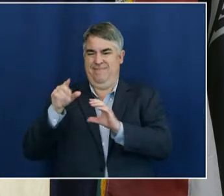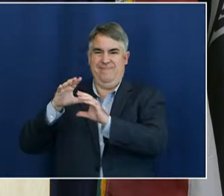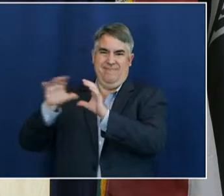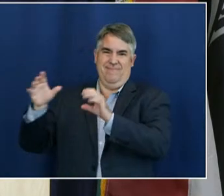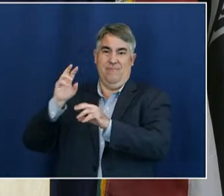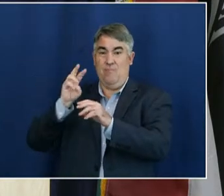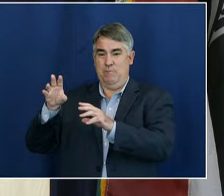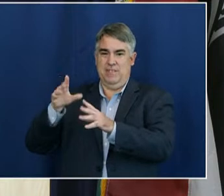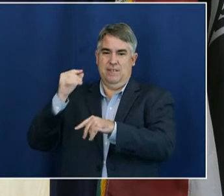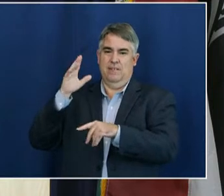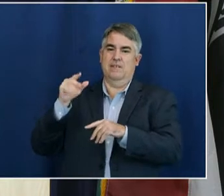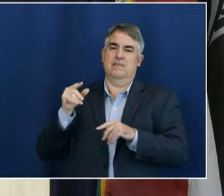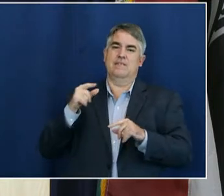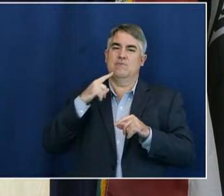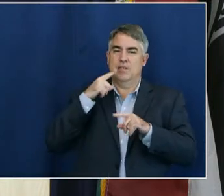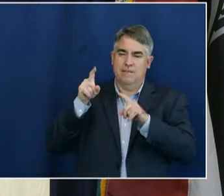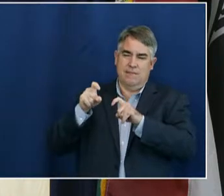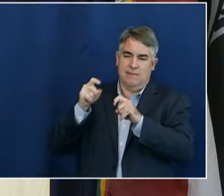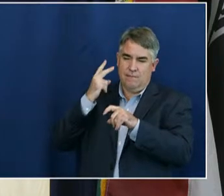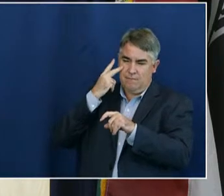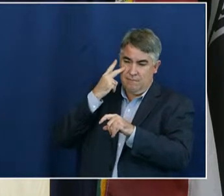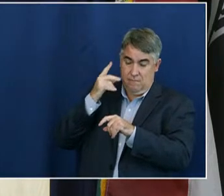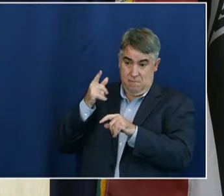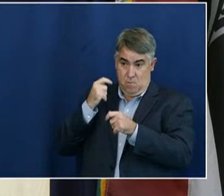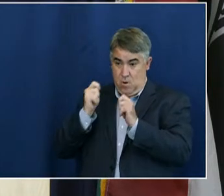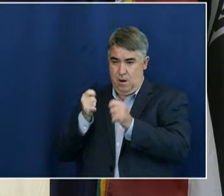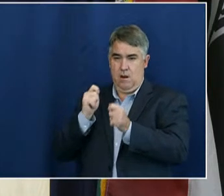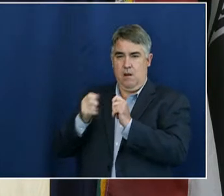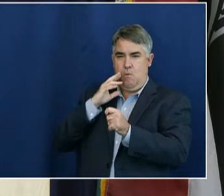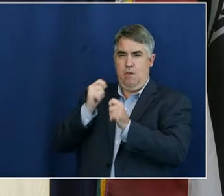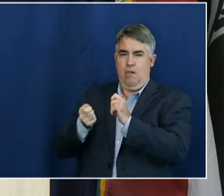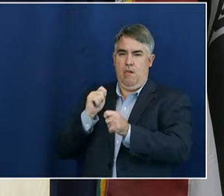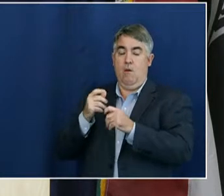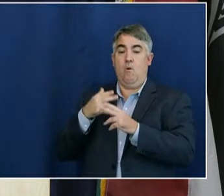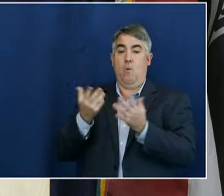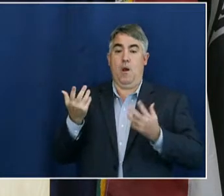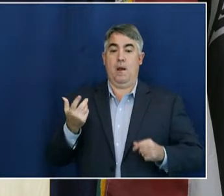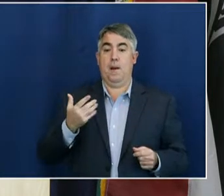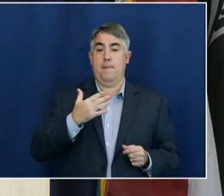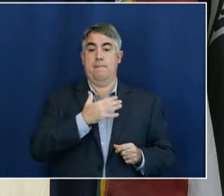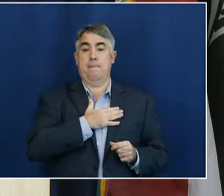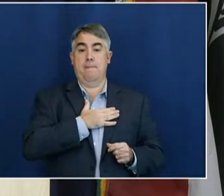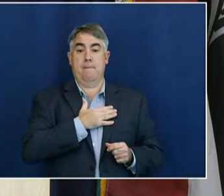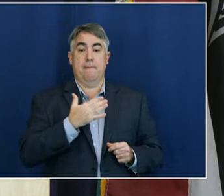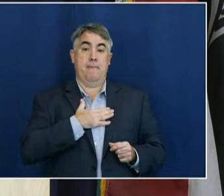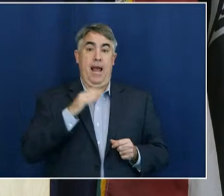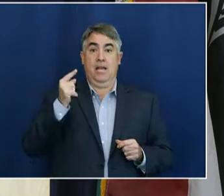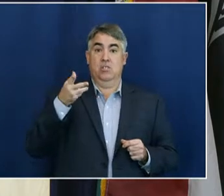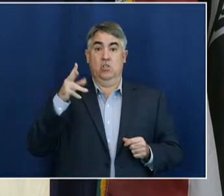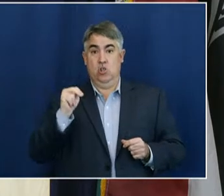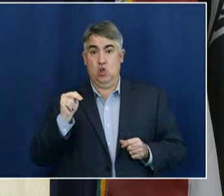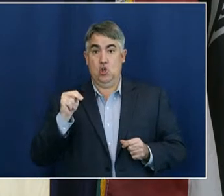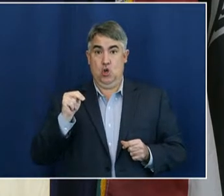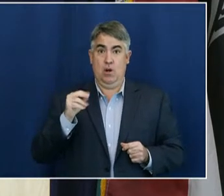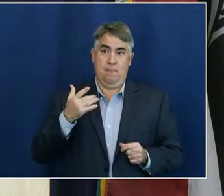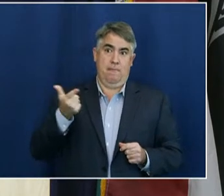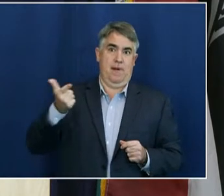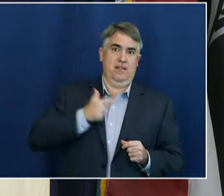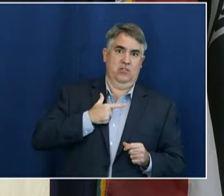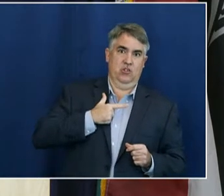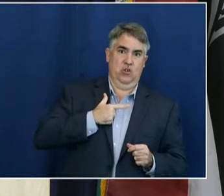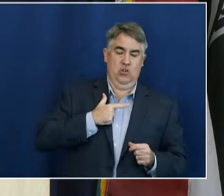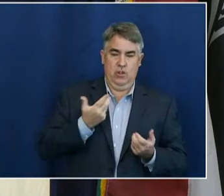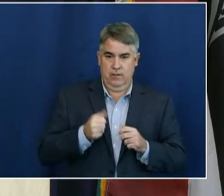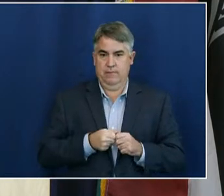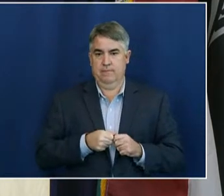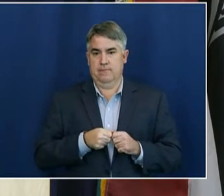of California. This is the My Turn system, and it is presently being used for all 7 of our community pods. We've added a regional